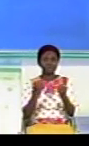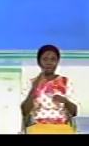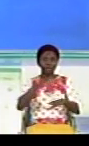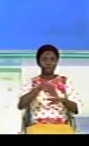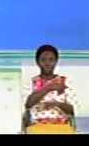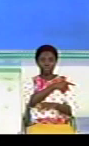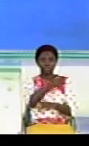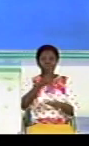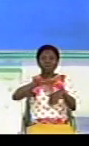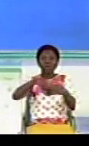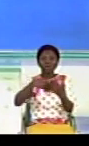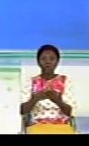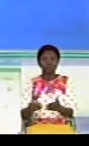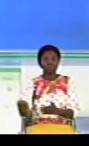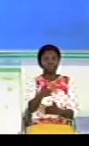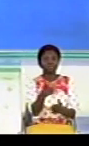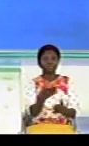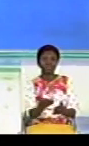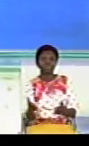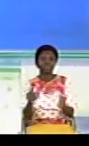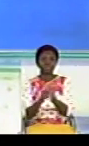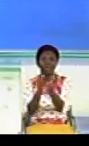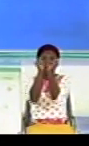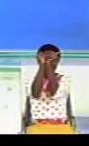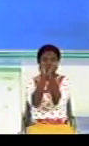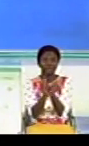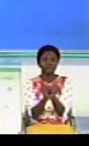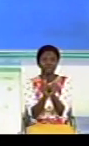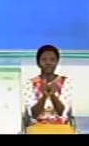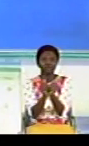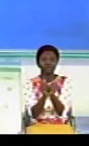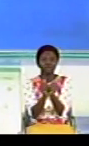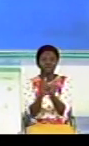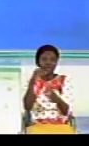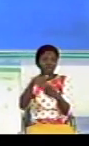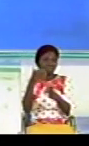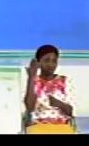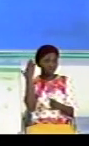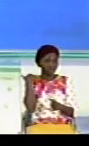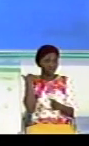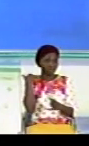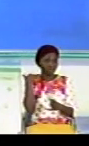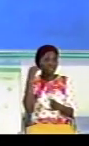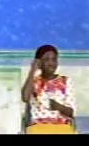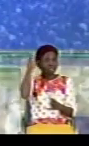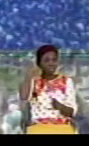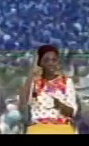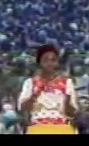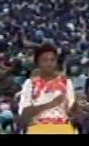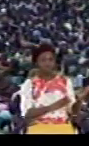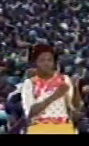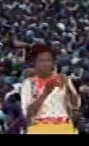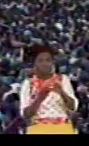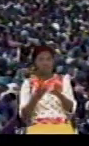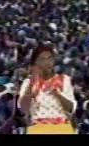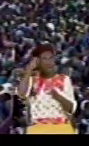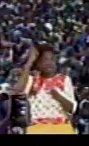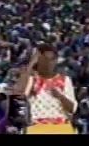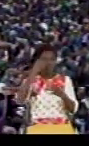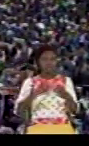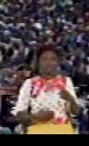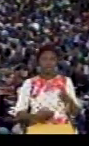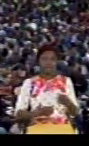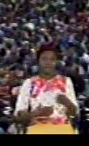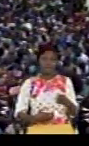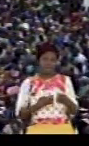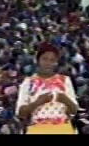captive in the past, all those powers that held you down, he'll pour his fury upon them. And then